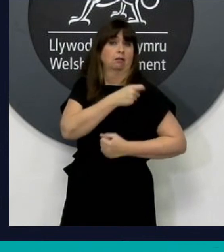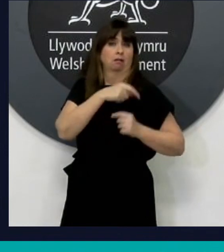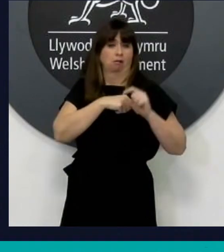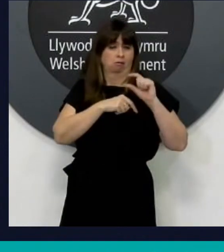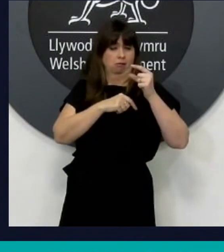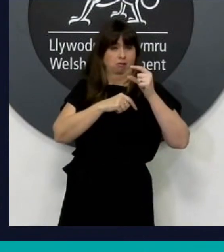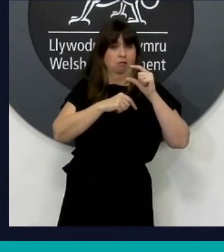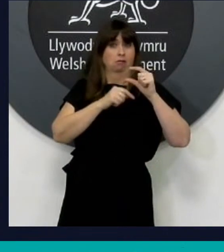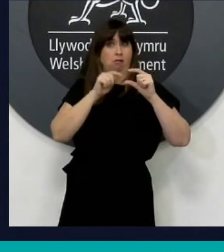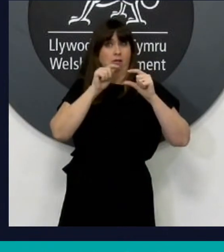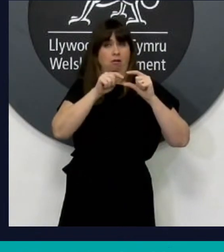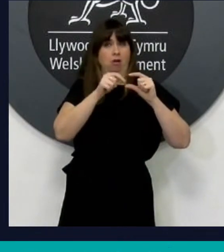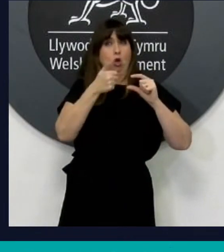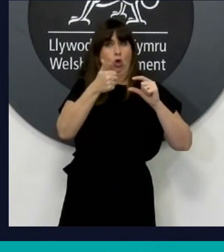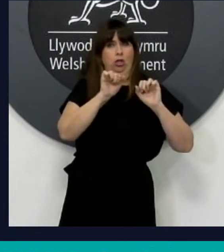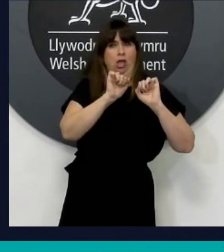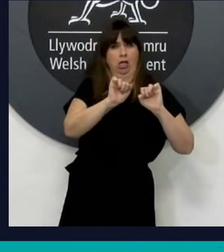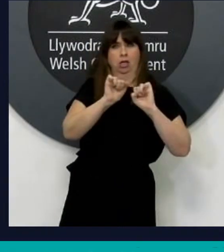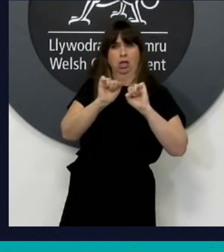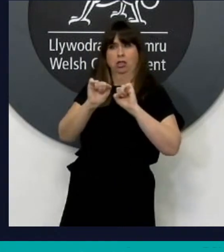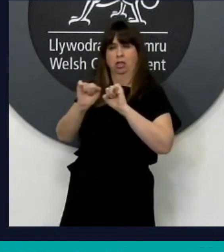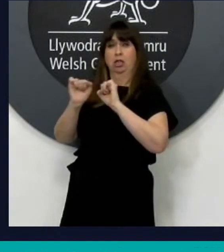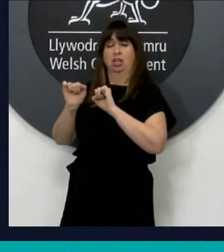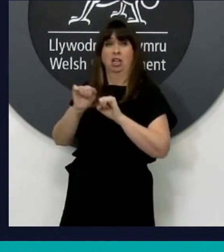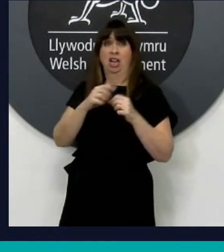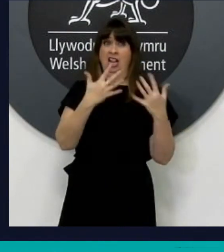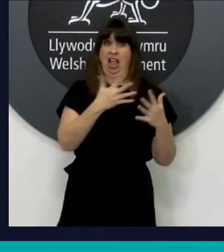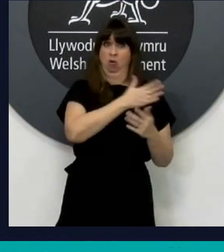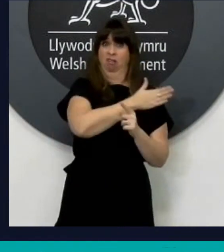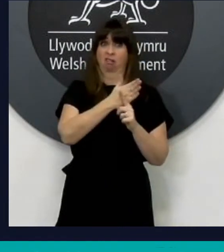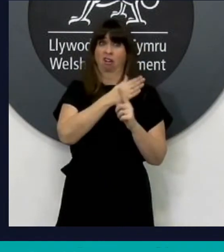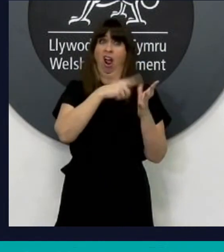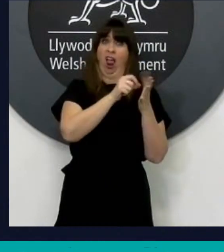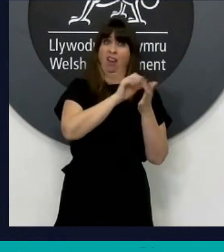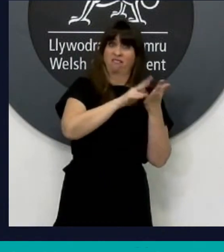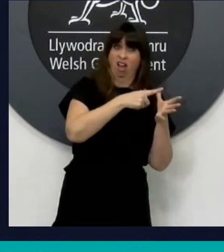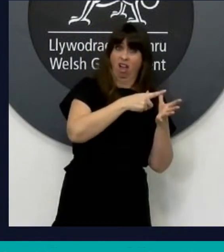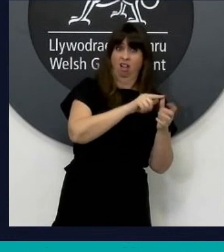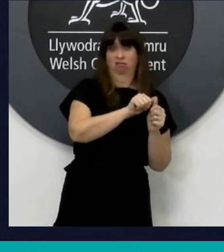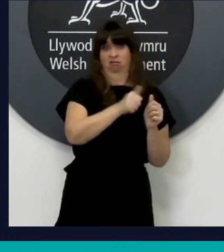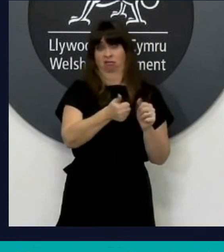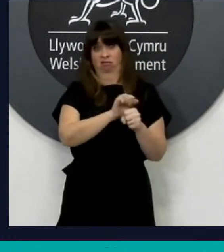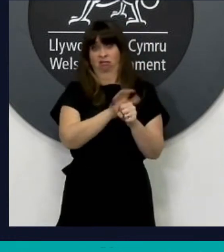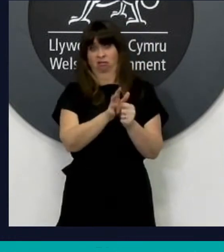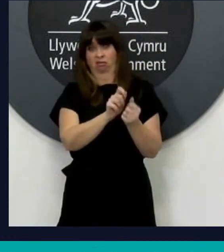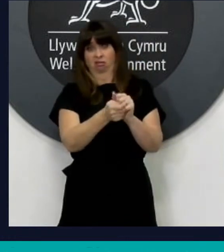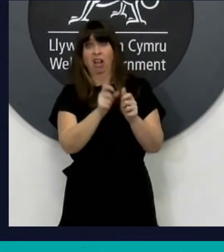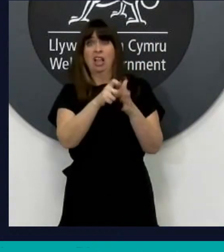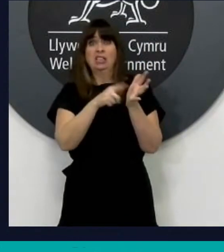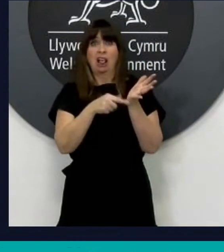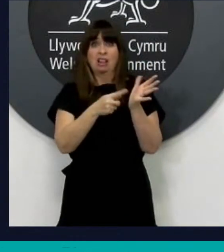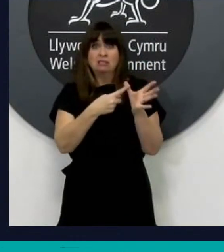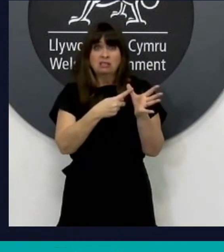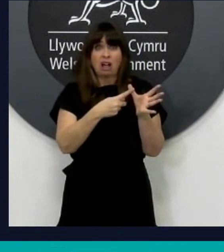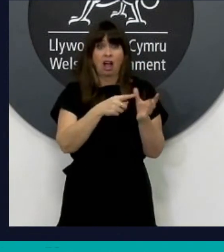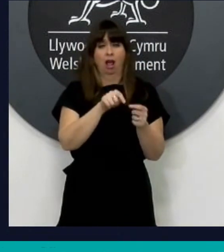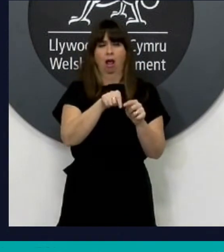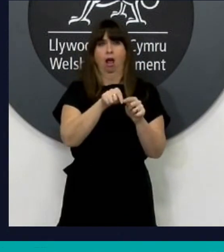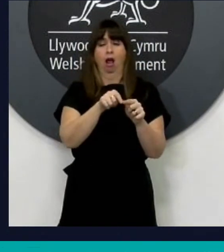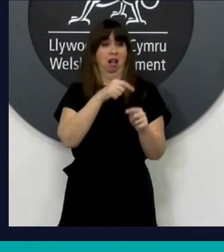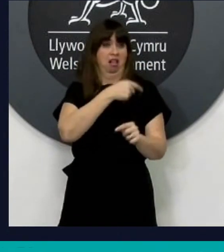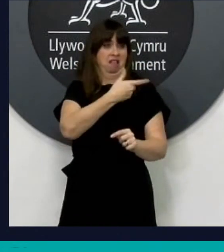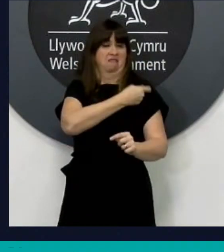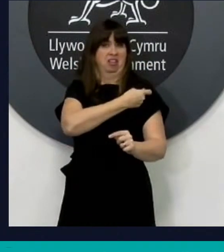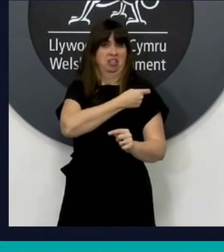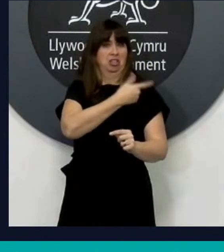vaccine that's been developed for the circulating strain so far, they were quite effective against the Delta